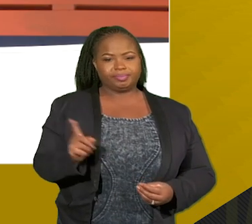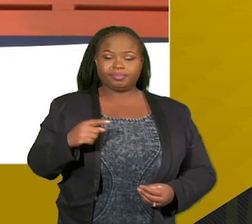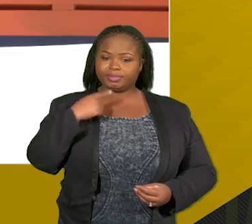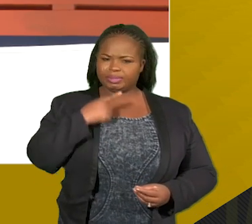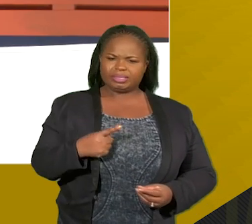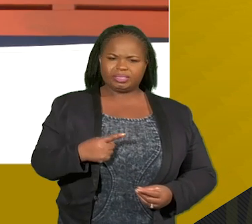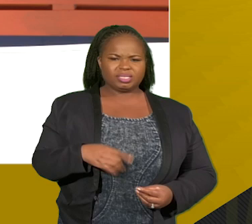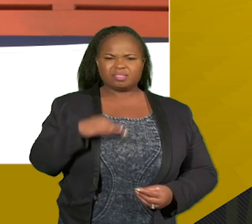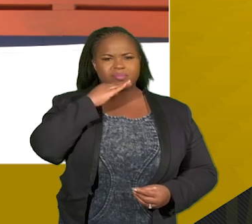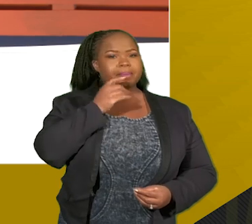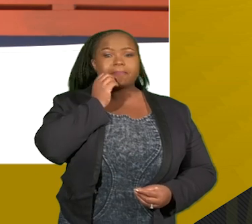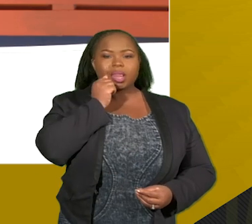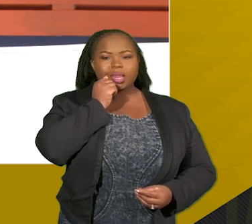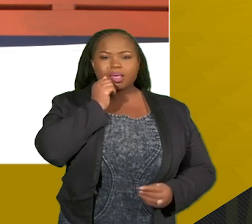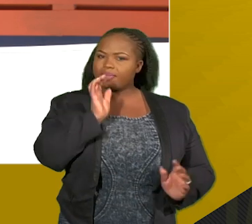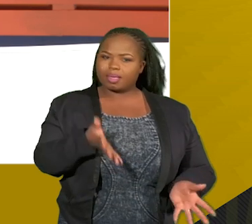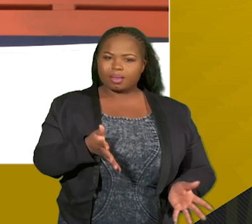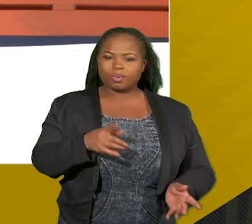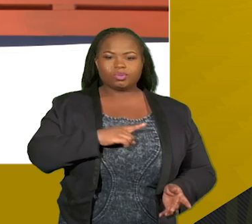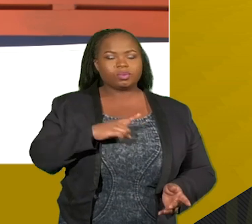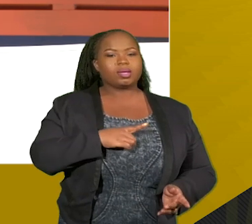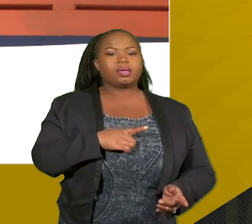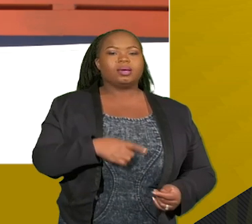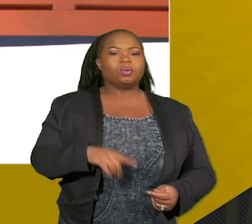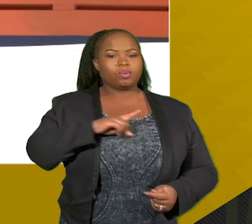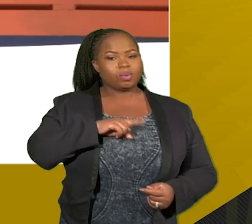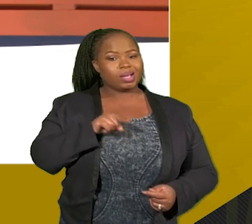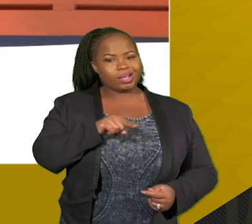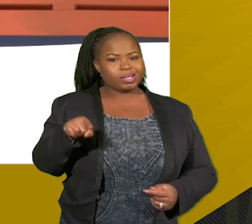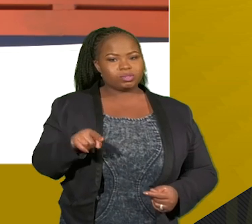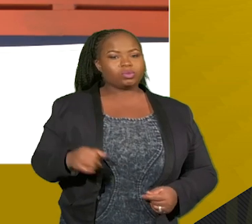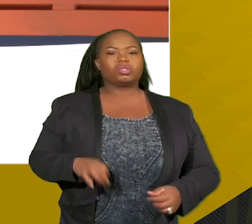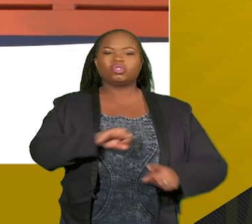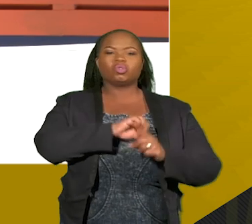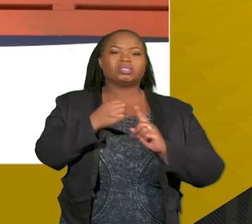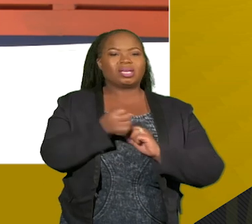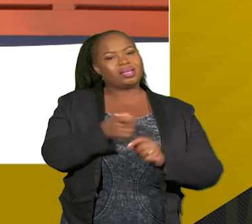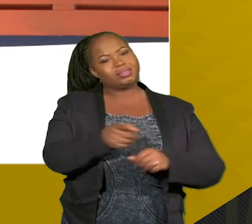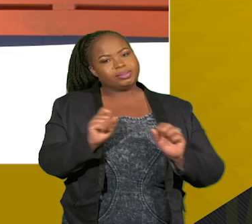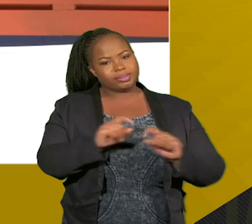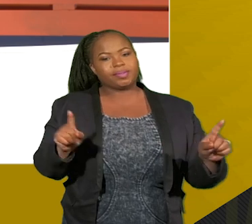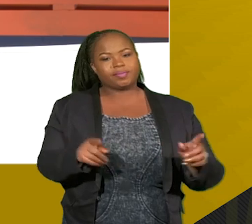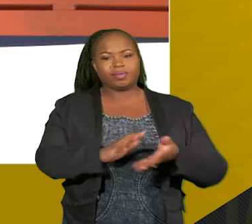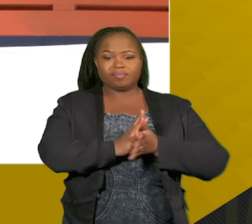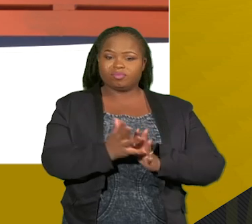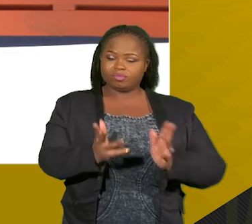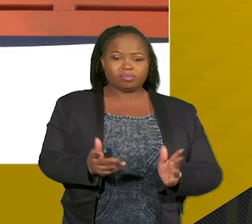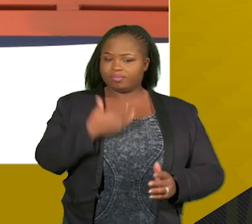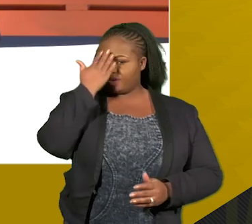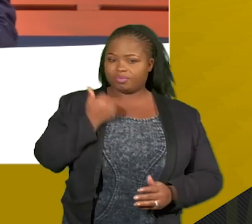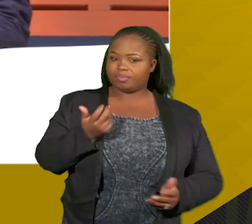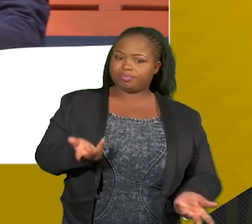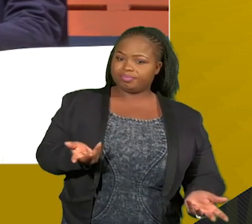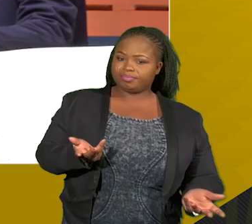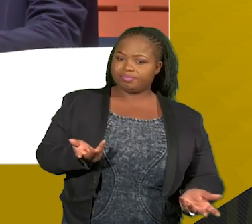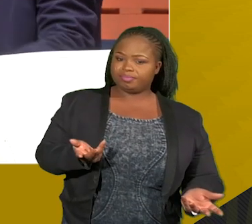good. Not only men are broken, because abant besli sabaning, they are raised by these women. Mm. The society itself is broken. Mm. I don't know.